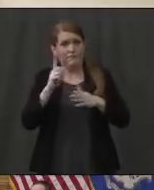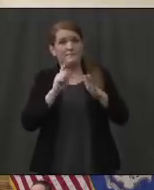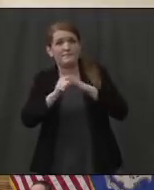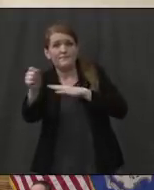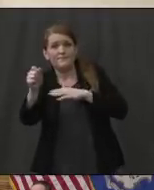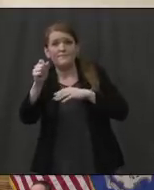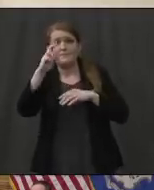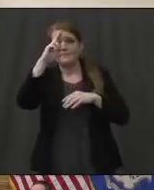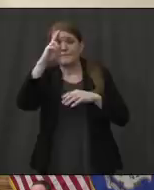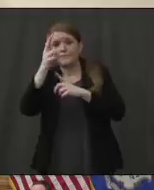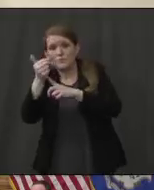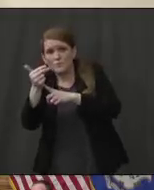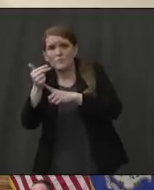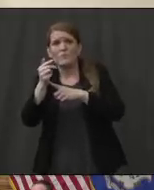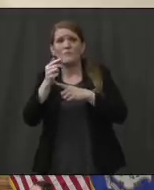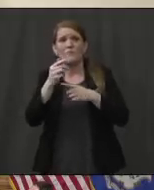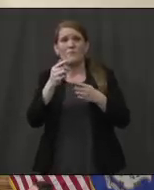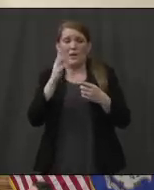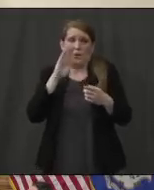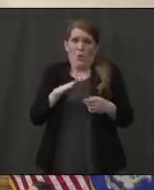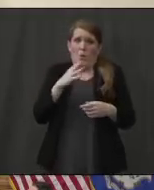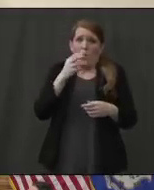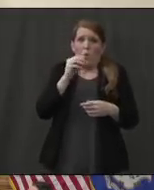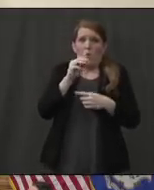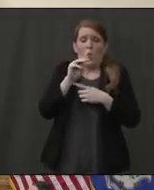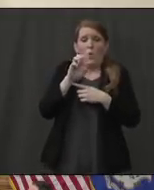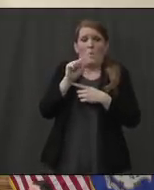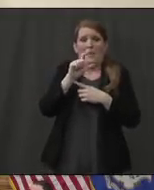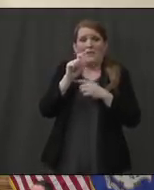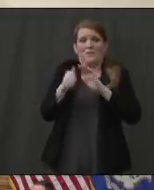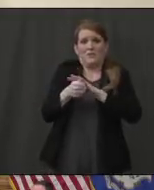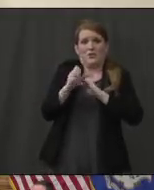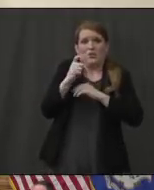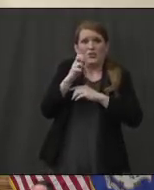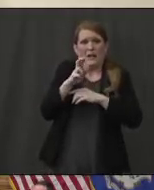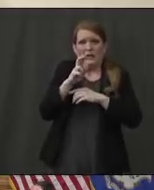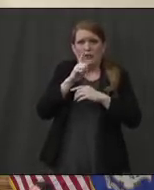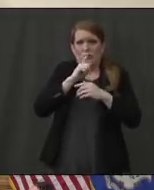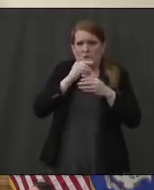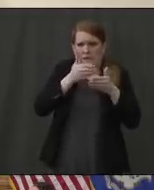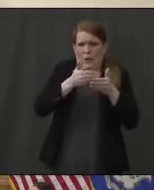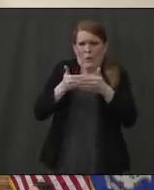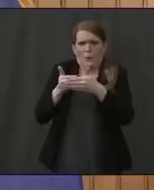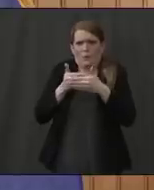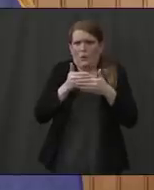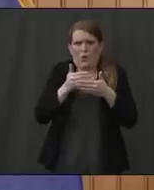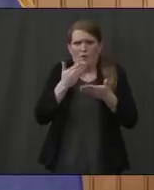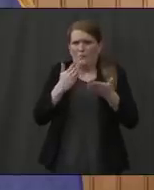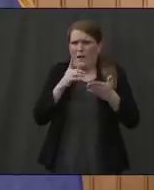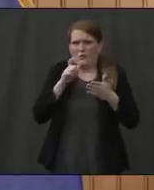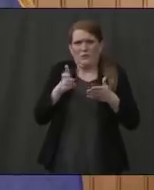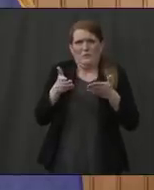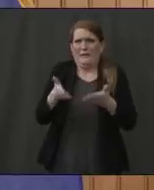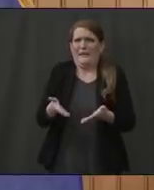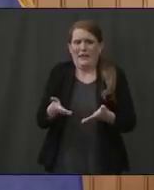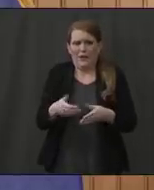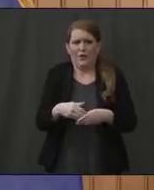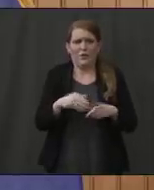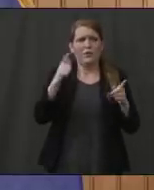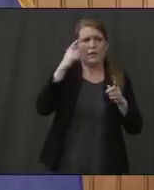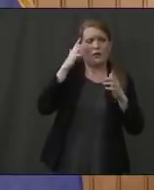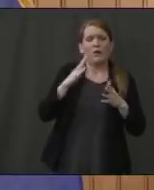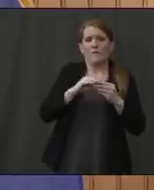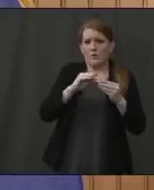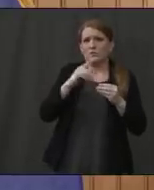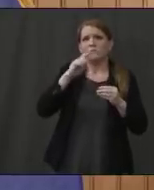know, that is very close quarters, and they probably shouldn't be there. Yeah, we are definitely decongesting, as they say, the homeless